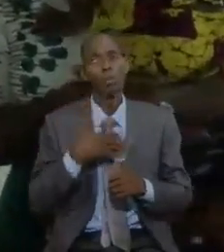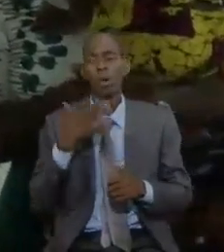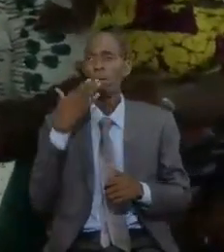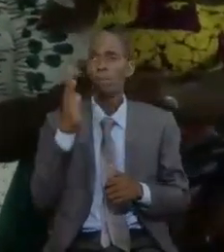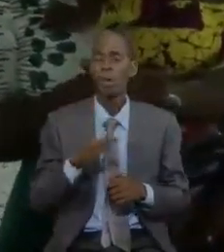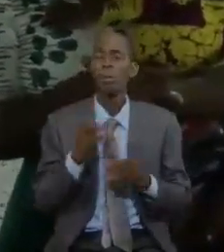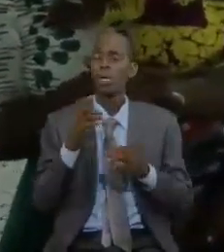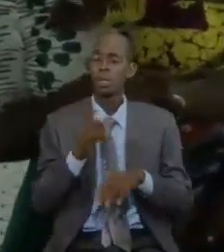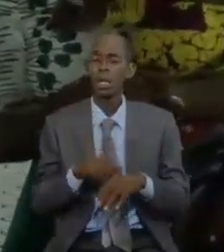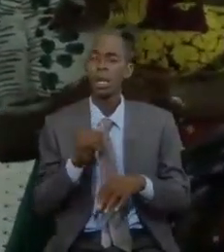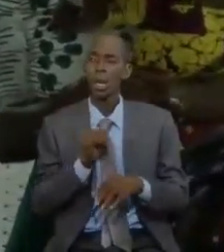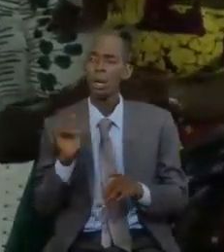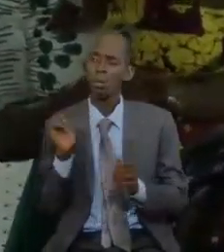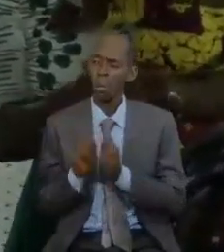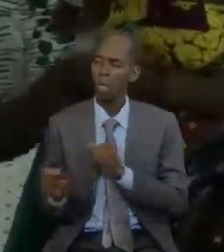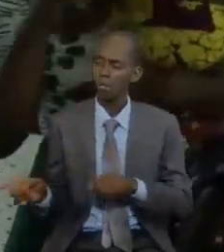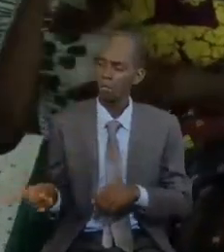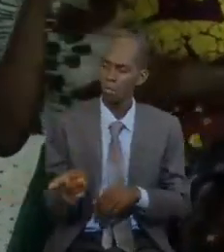suffered for me.